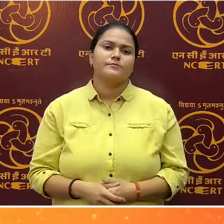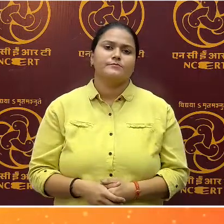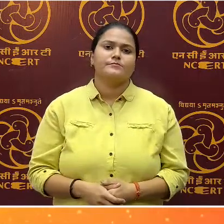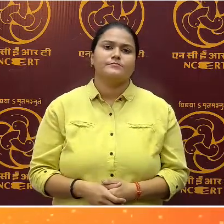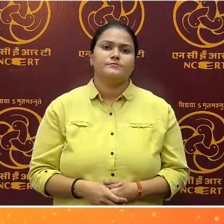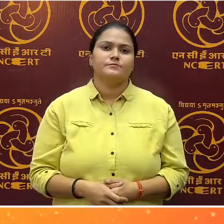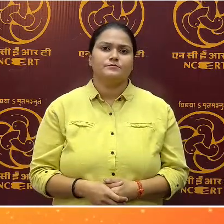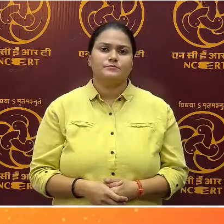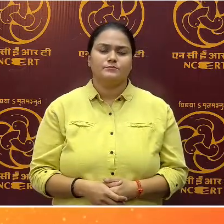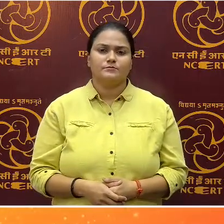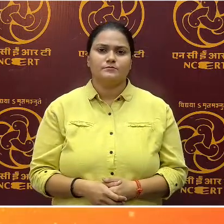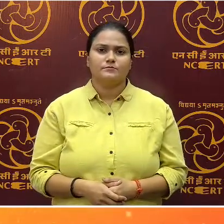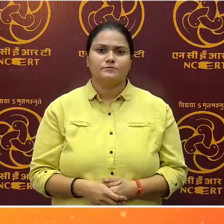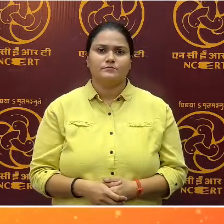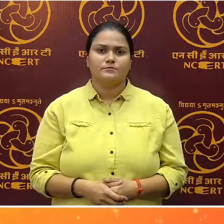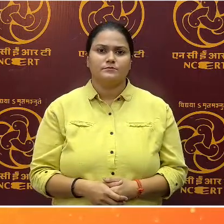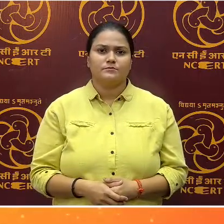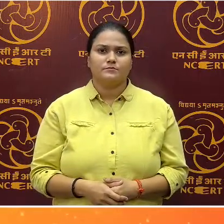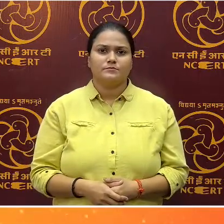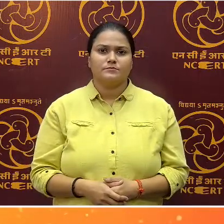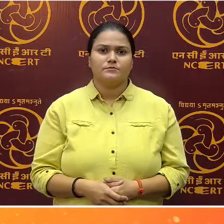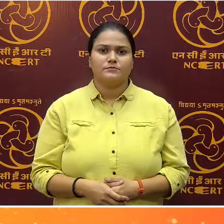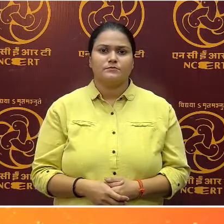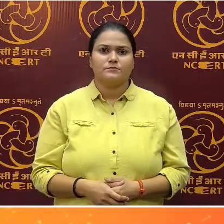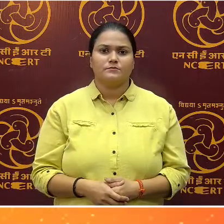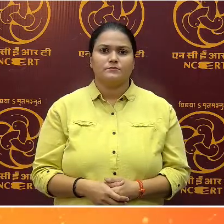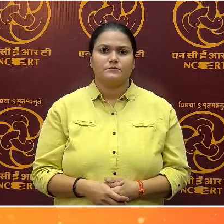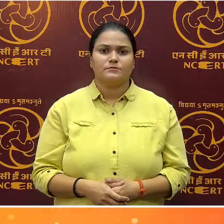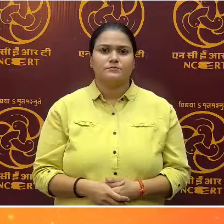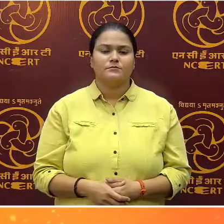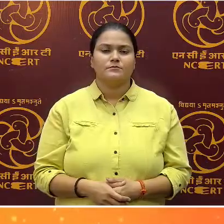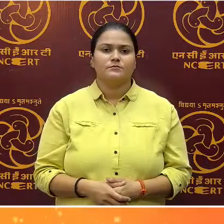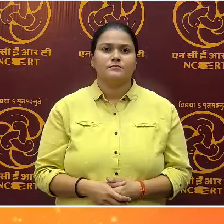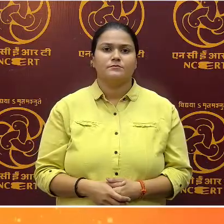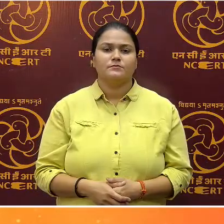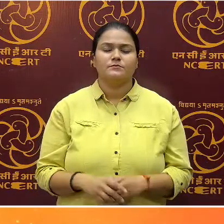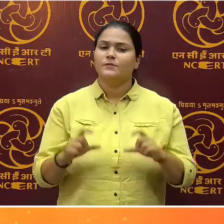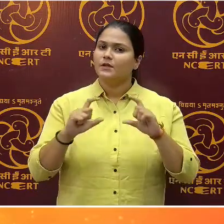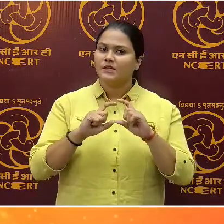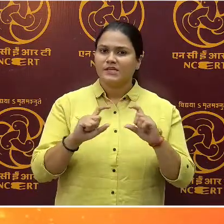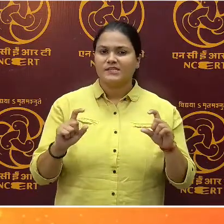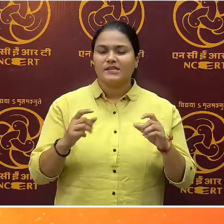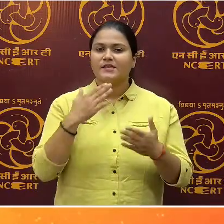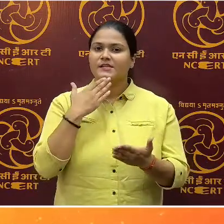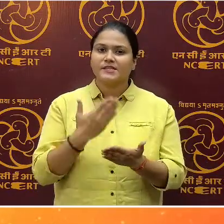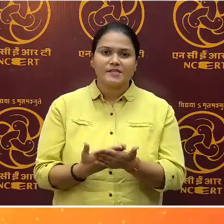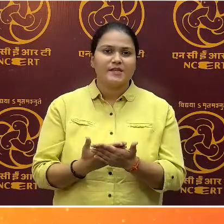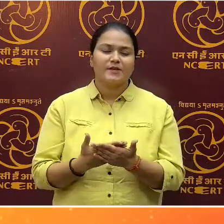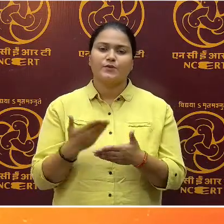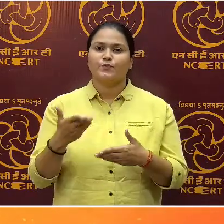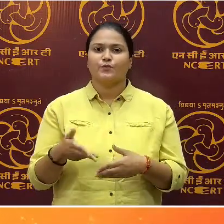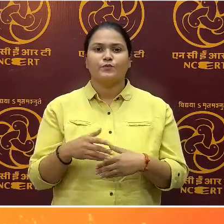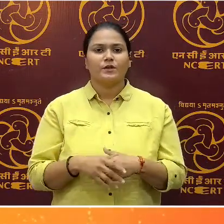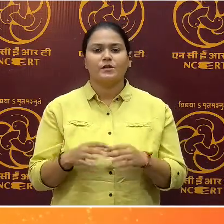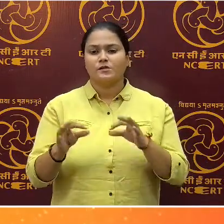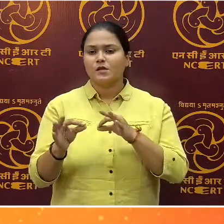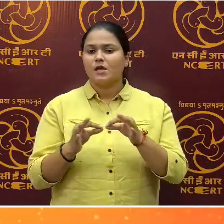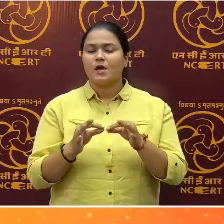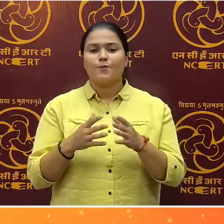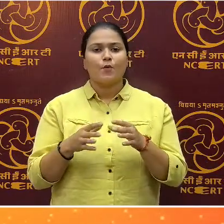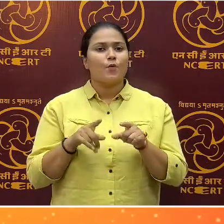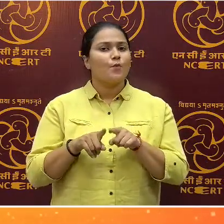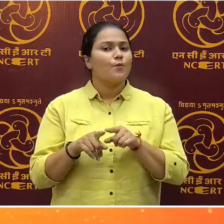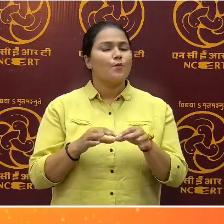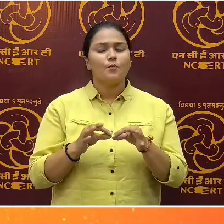in consideration, and Okay, rest ma'am. you can do the numericals very easily. Clear, ma'am. Thank you so much to explain this whole chapter